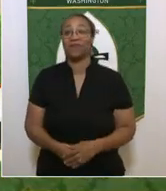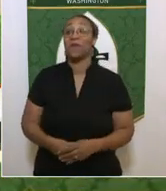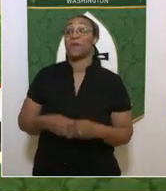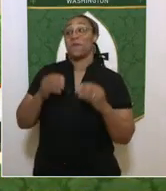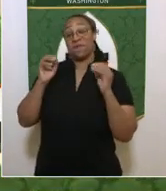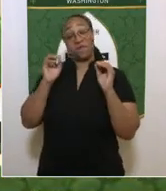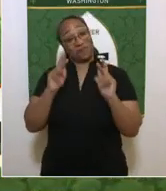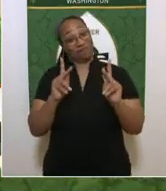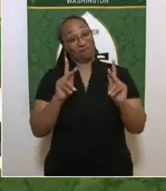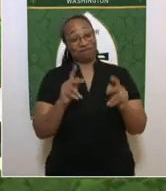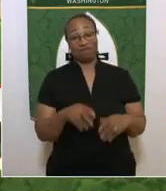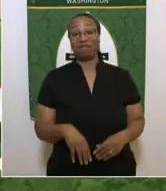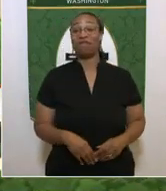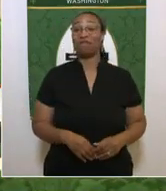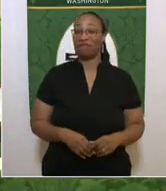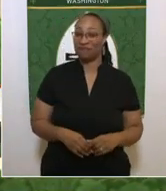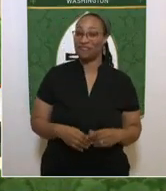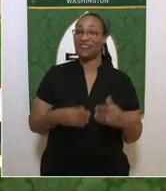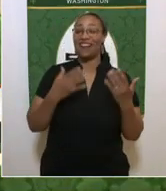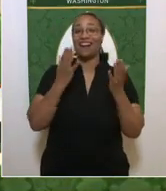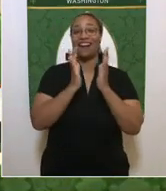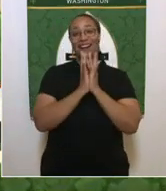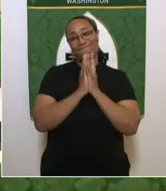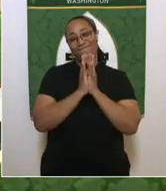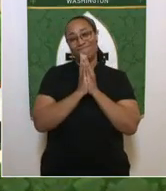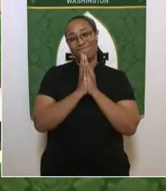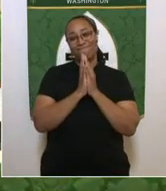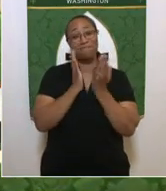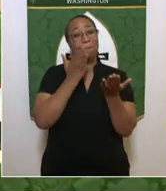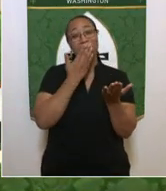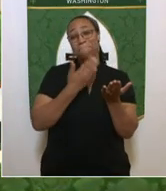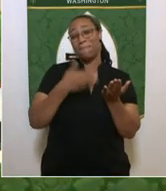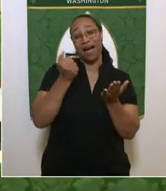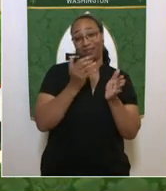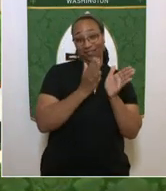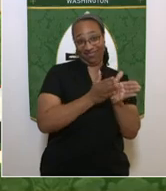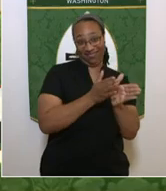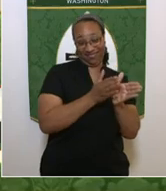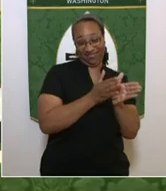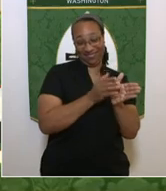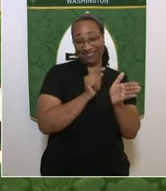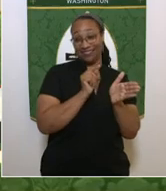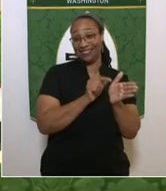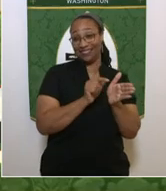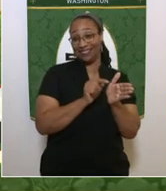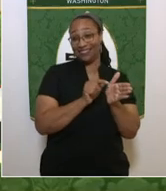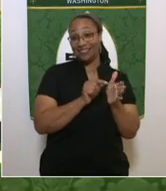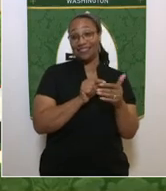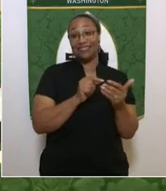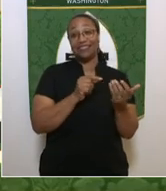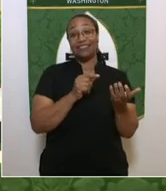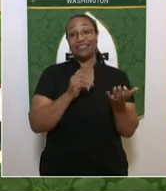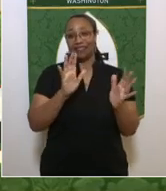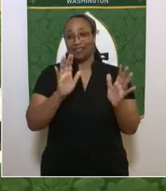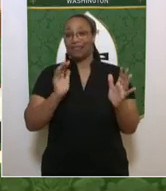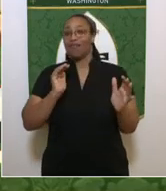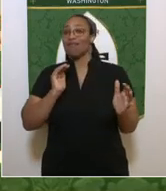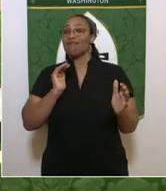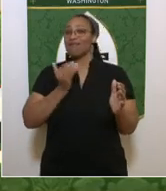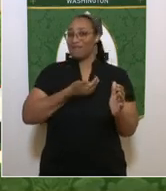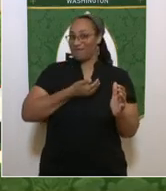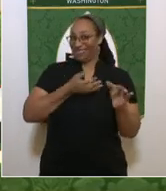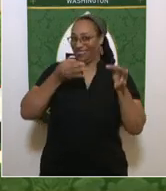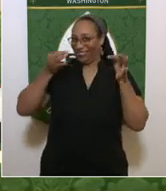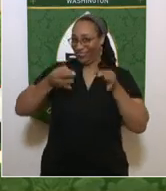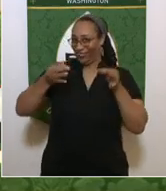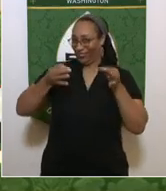I would say that the best thing about being mayor is that the decisions that we make, the mayor and the